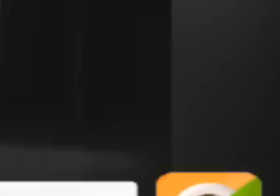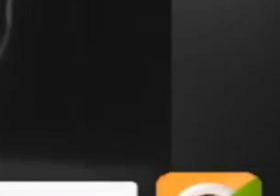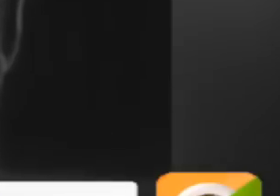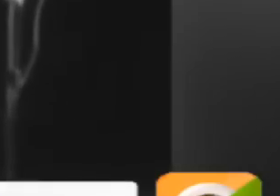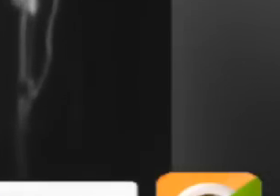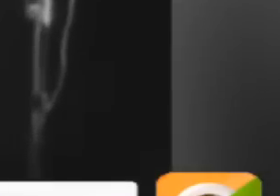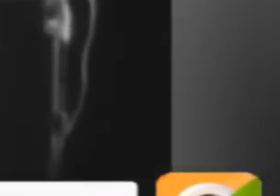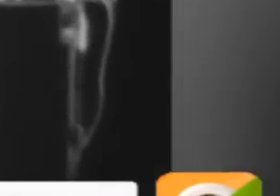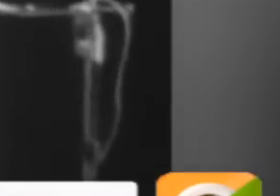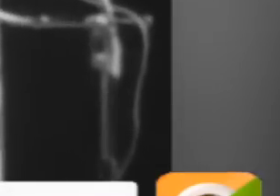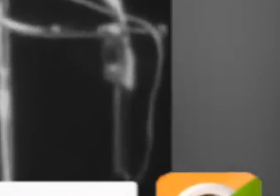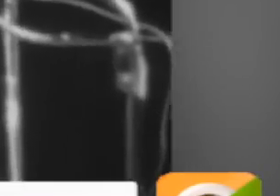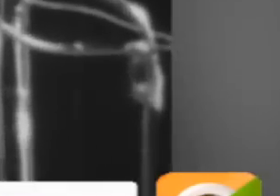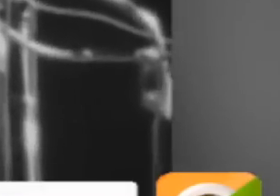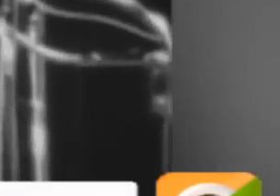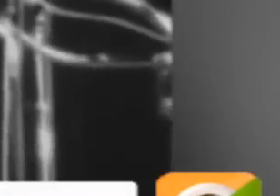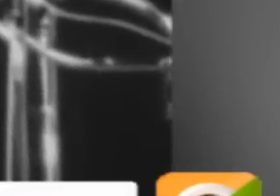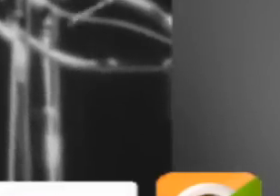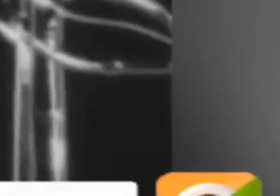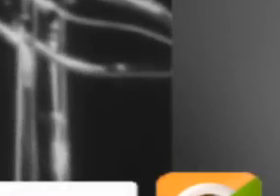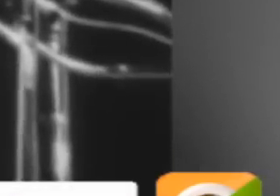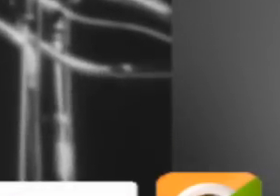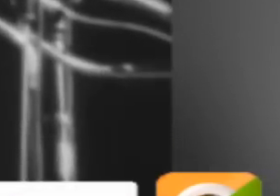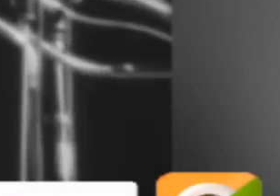It's got to be translated into action.